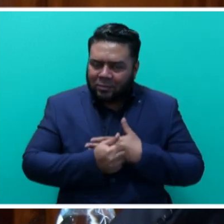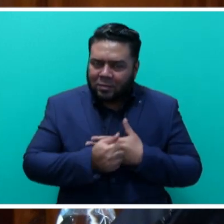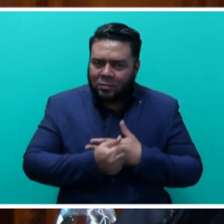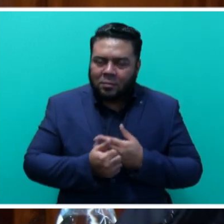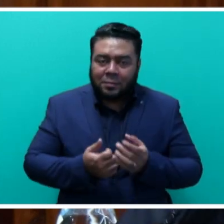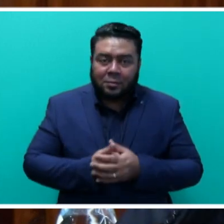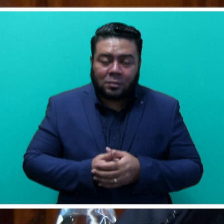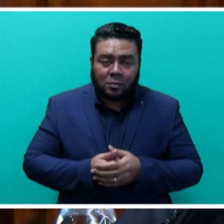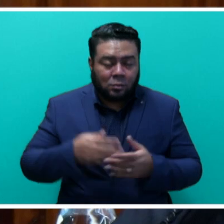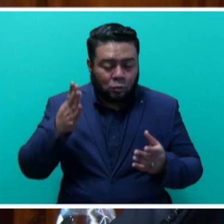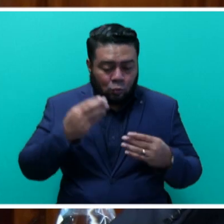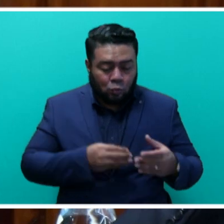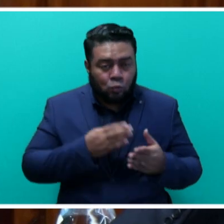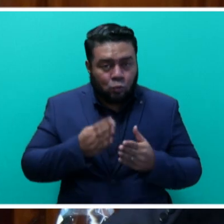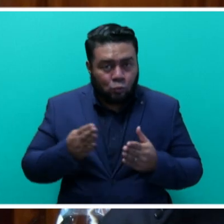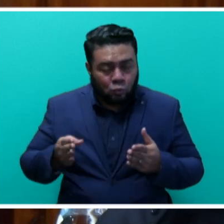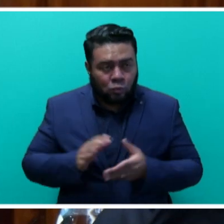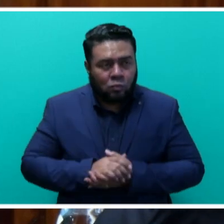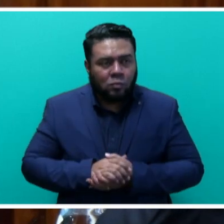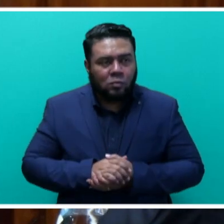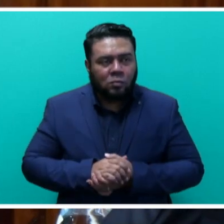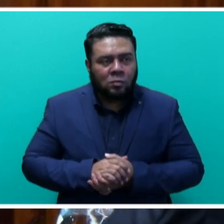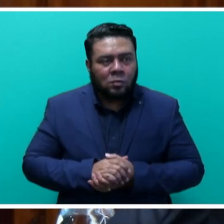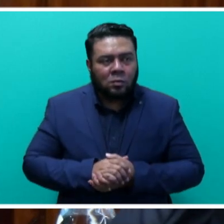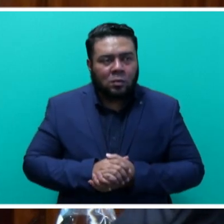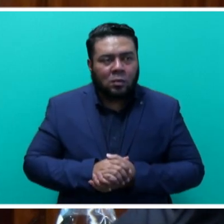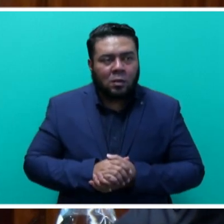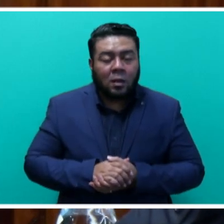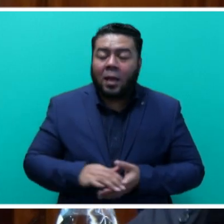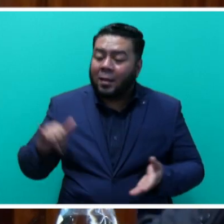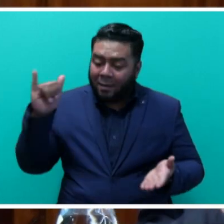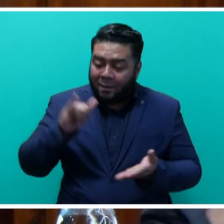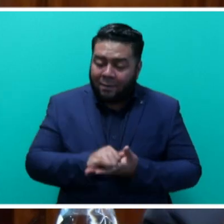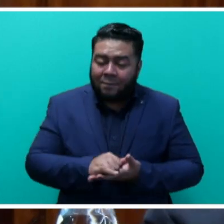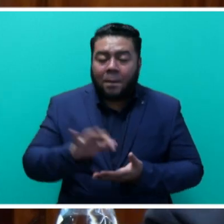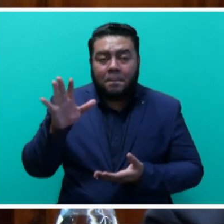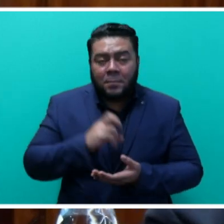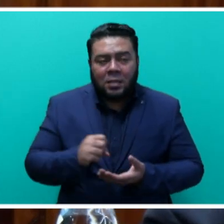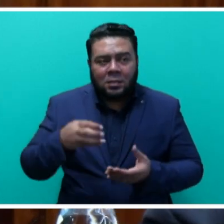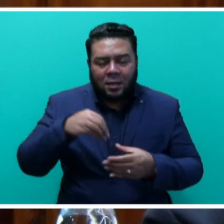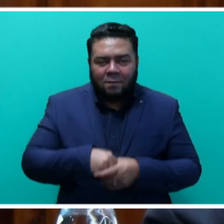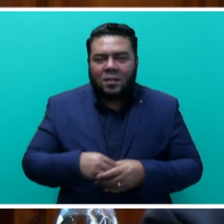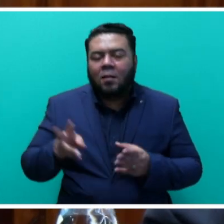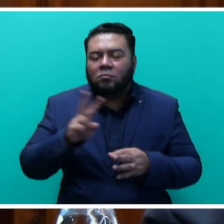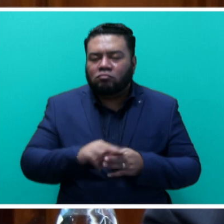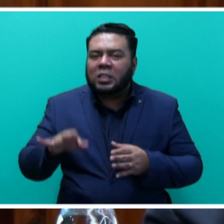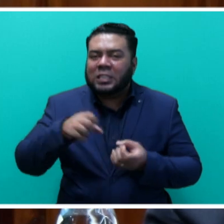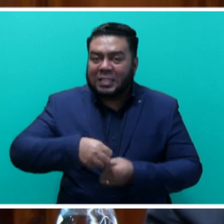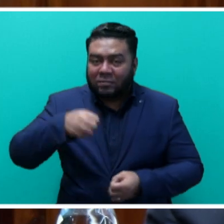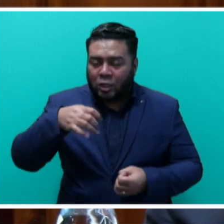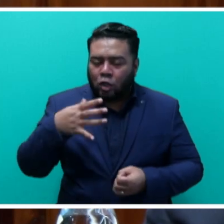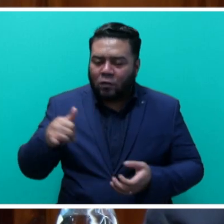To operate commercially, Mr. Speaker, sir, an aircraft must possess a valid certificate